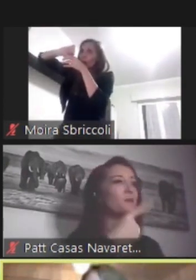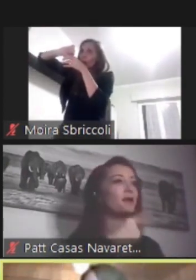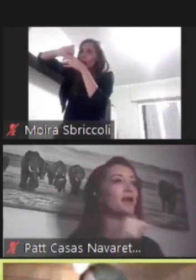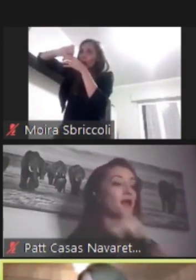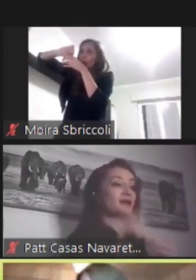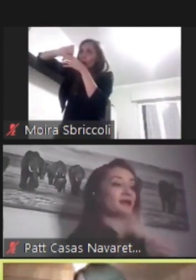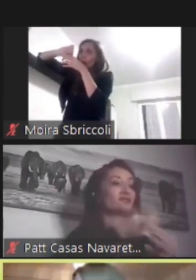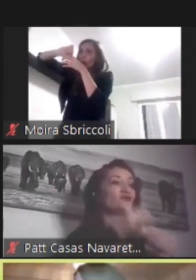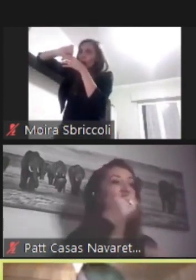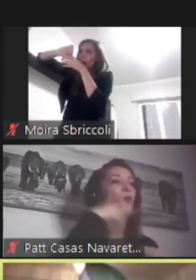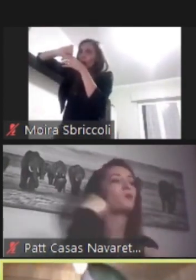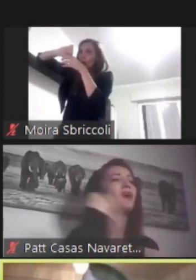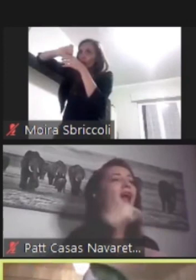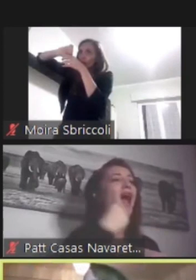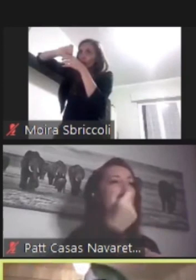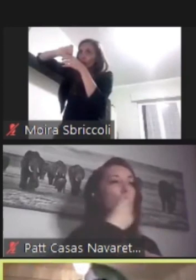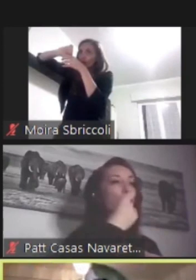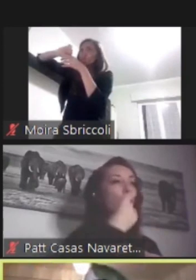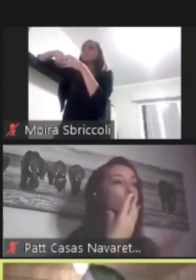color.